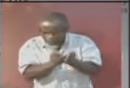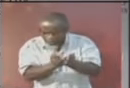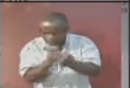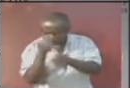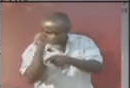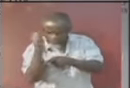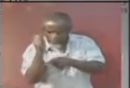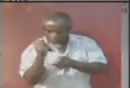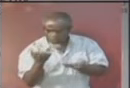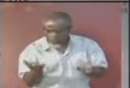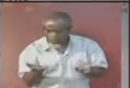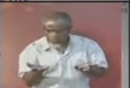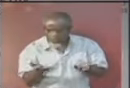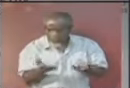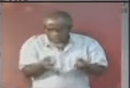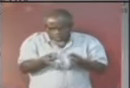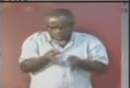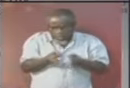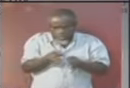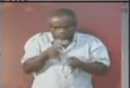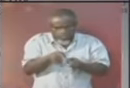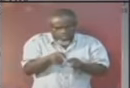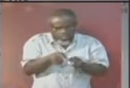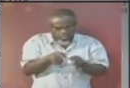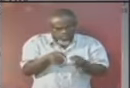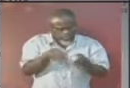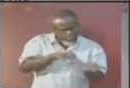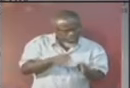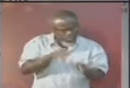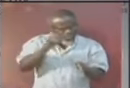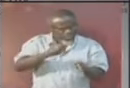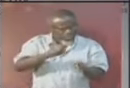being infectious even after